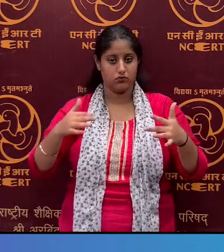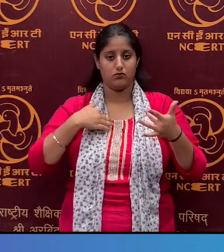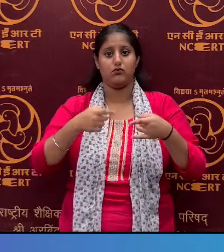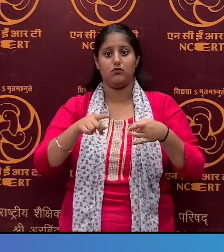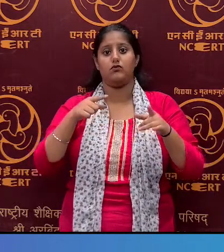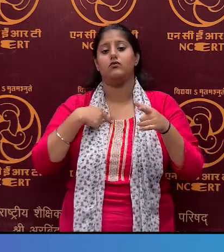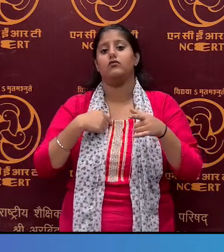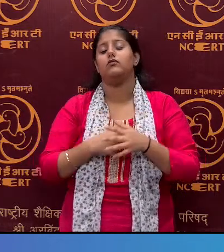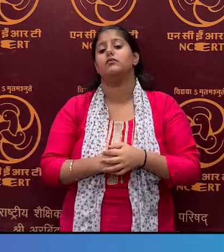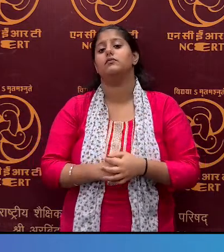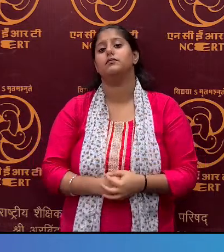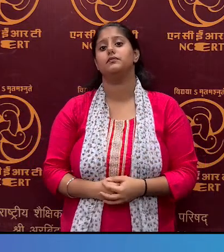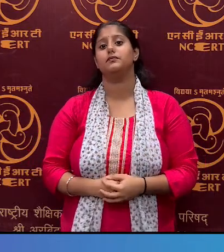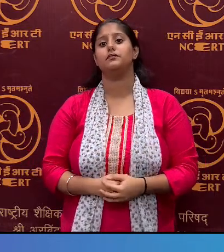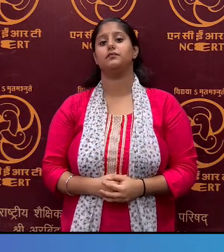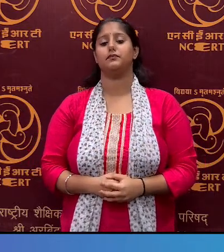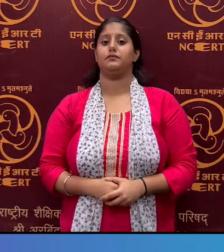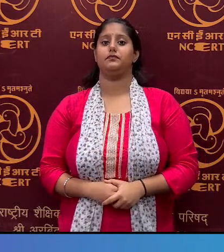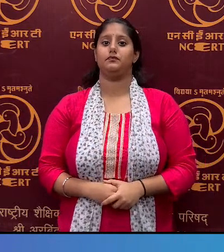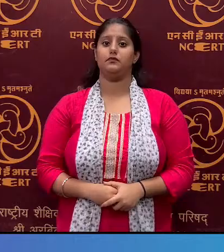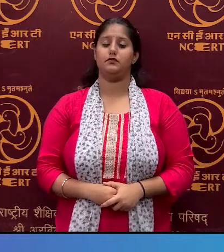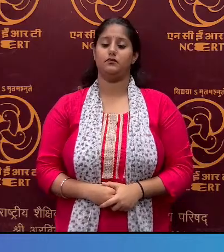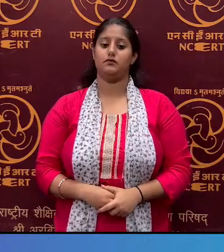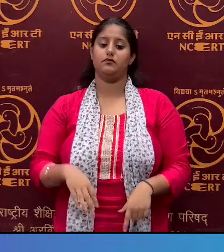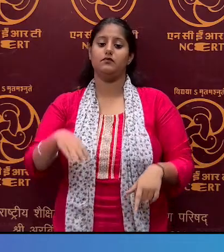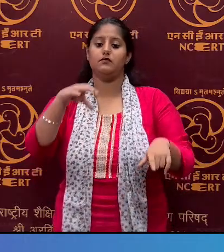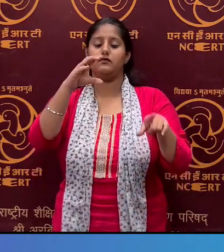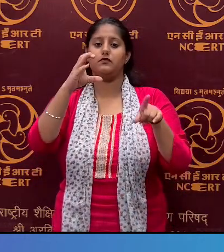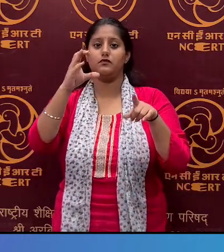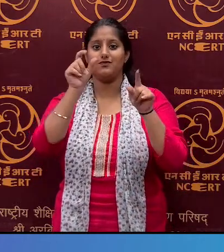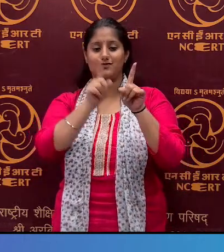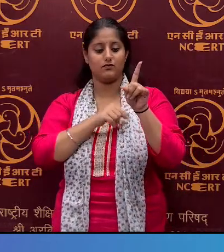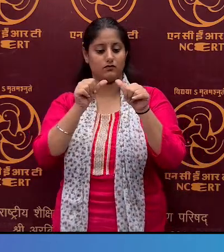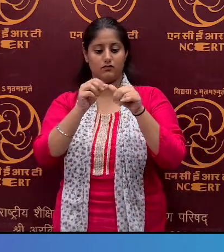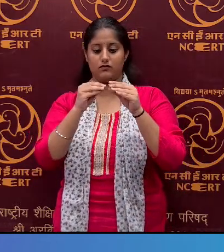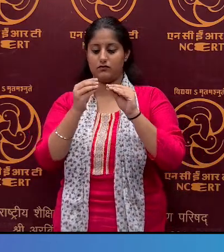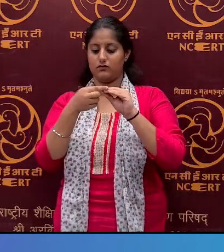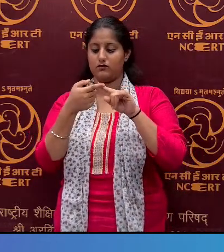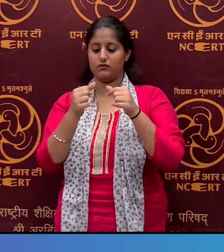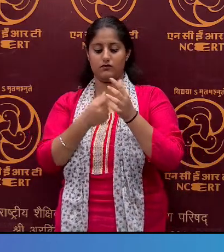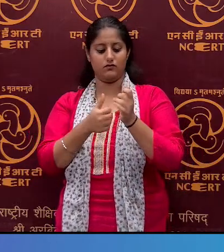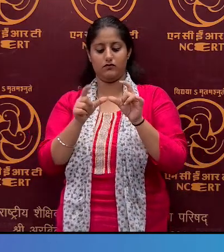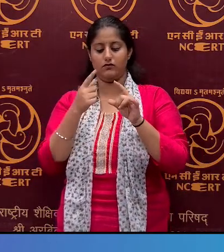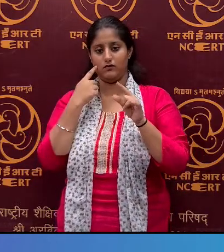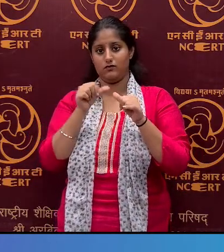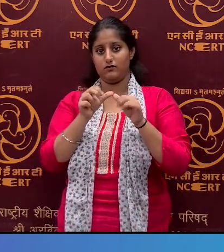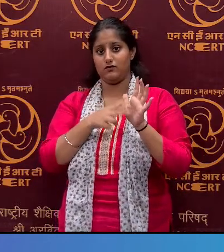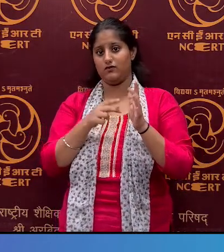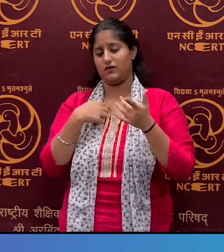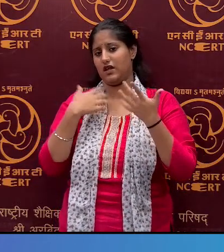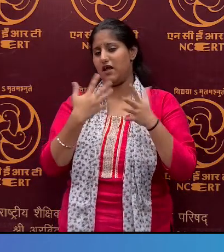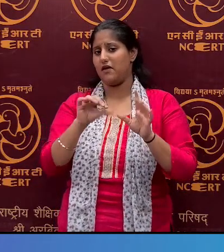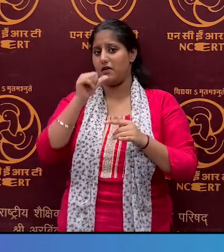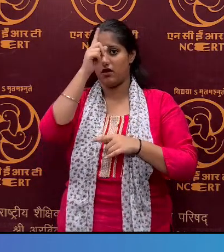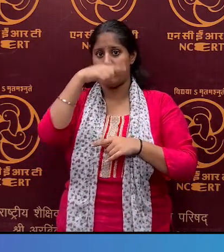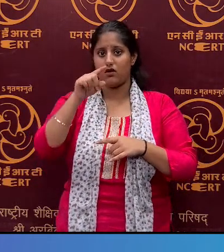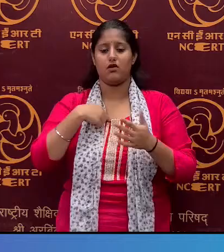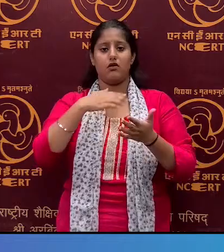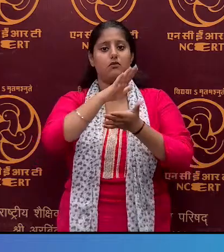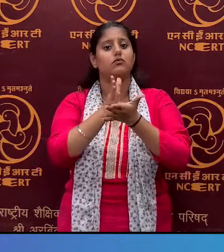the Siberian snow wind never enter in the Indian subcontinent.